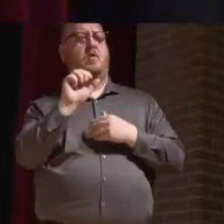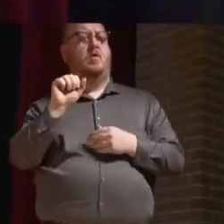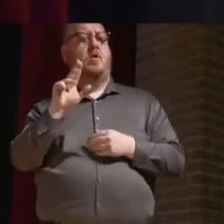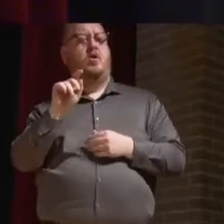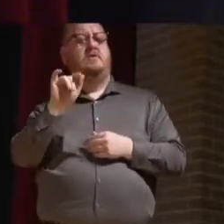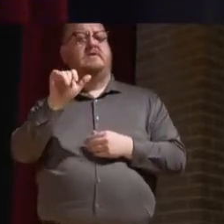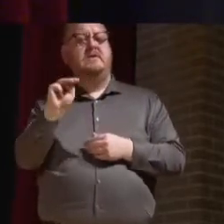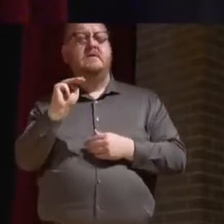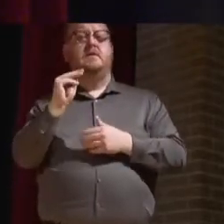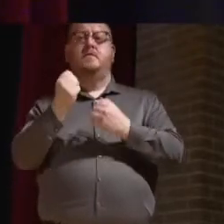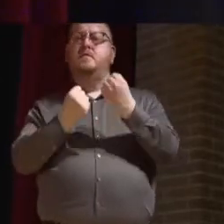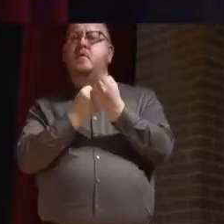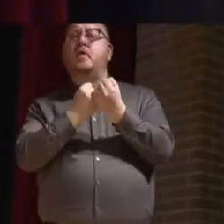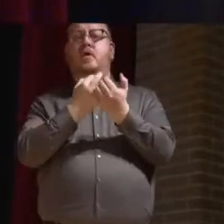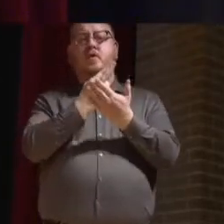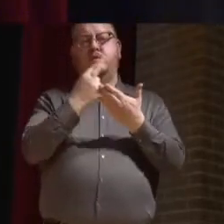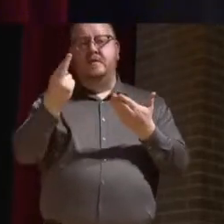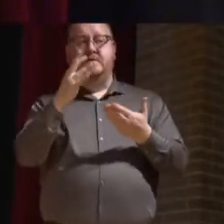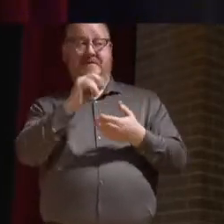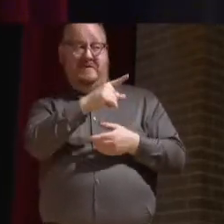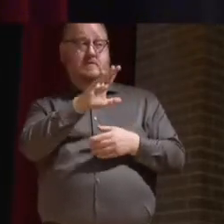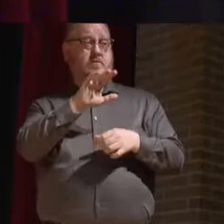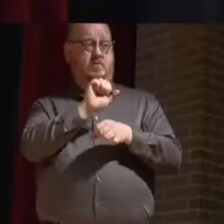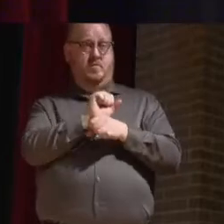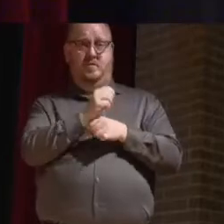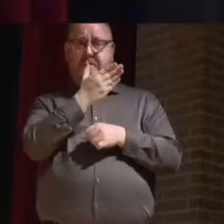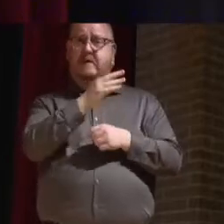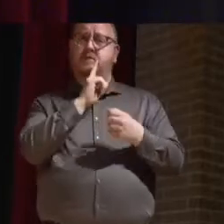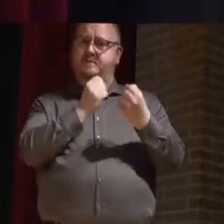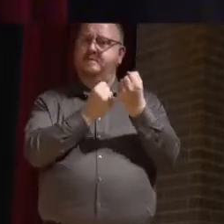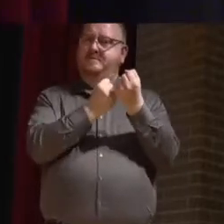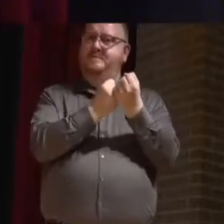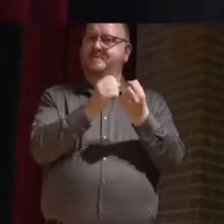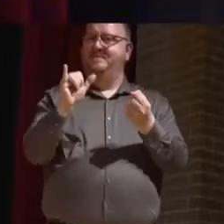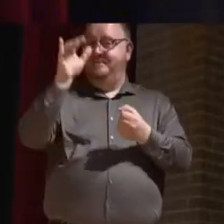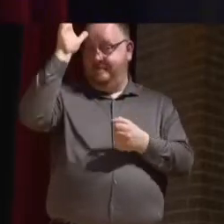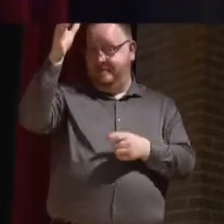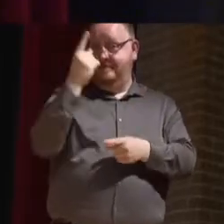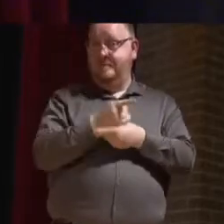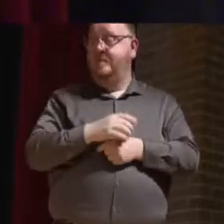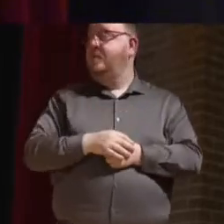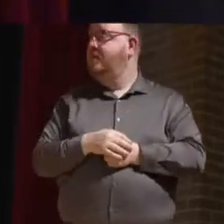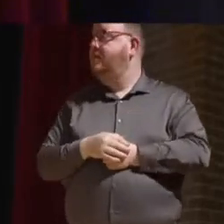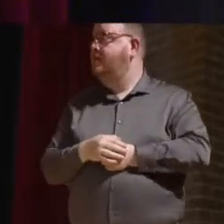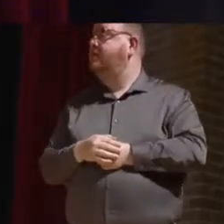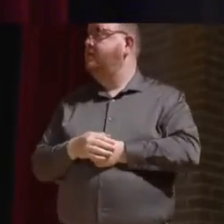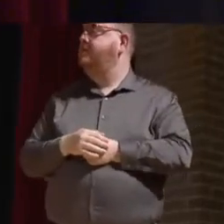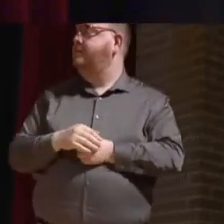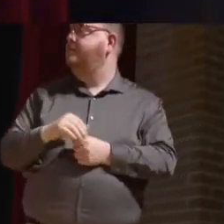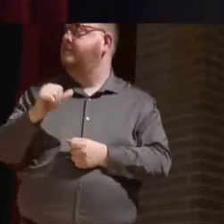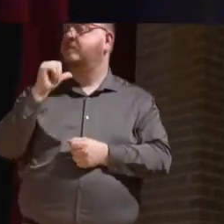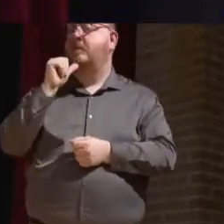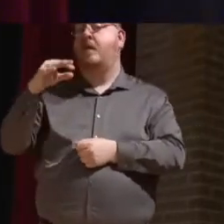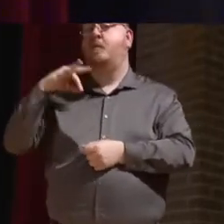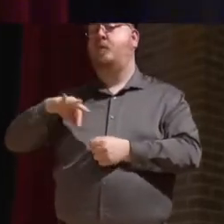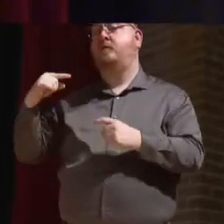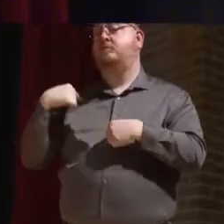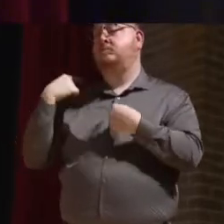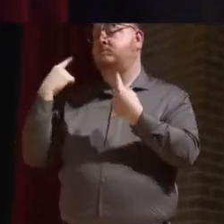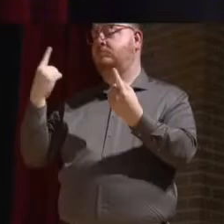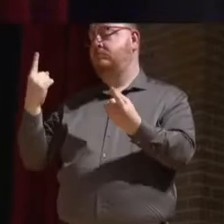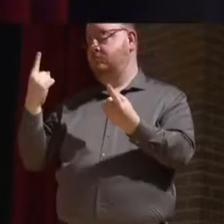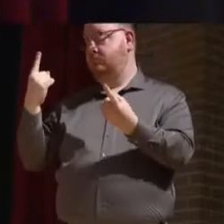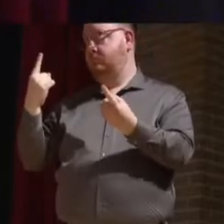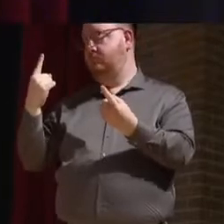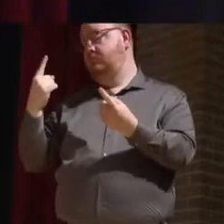support and research, because your work there supports some of this as well. Yes, yeah, we do. So we're a nonprofit that's been around since the